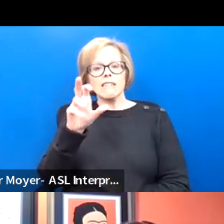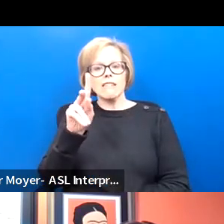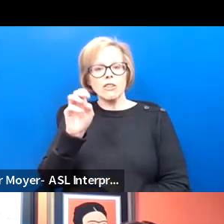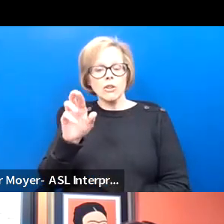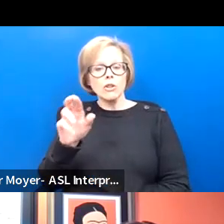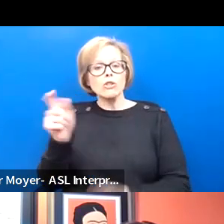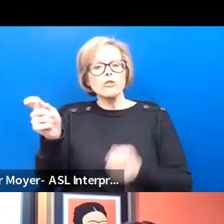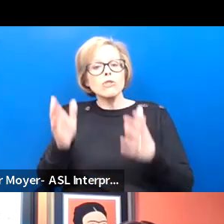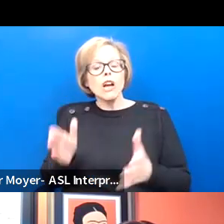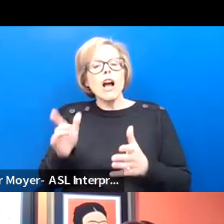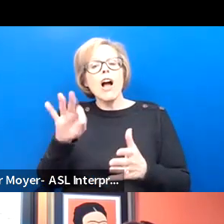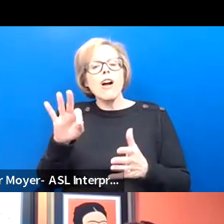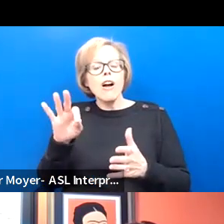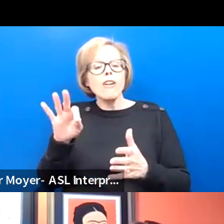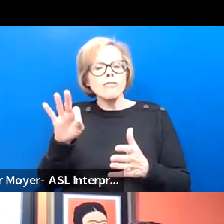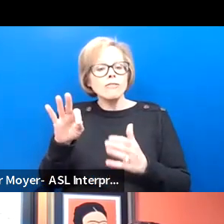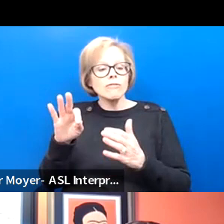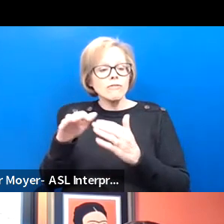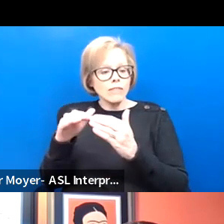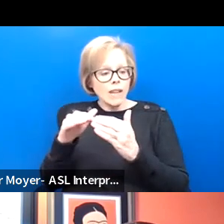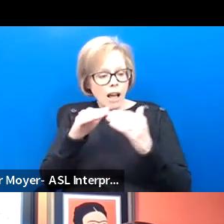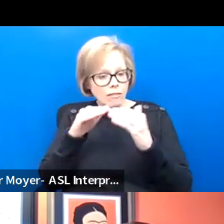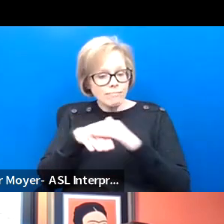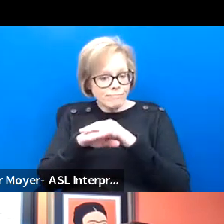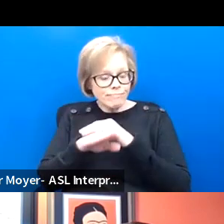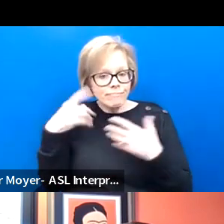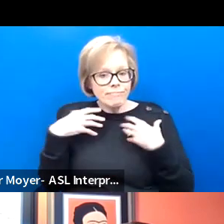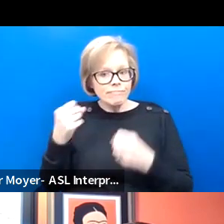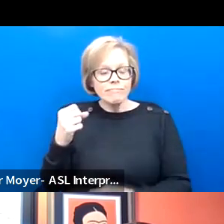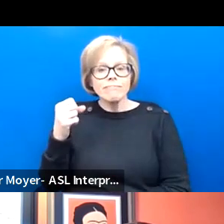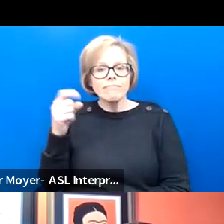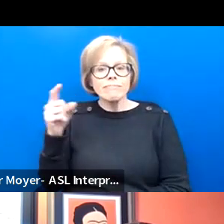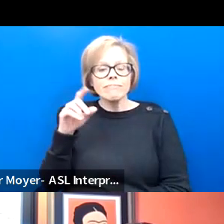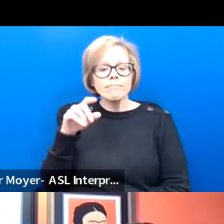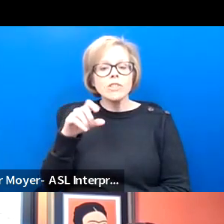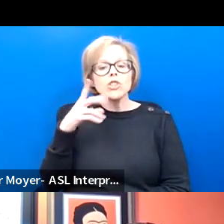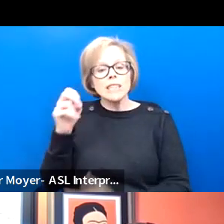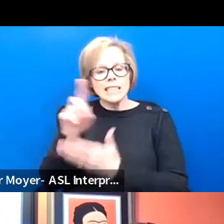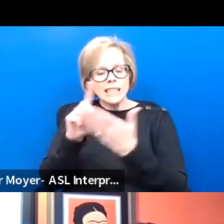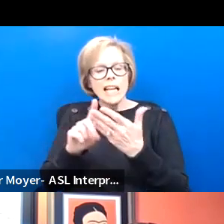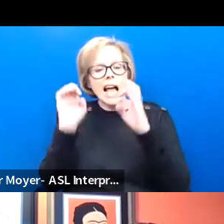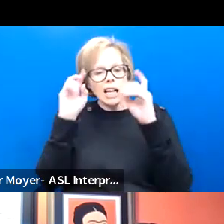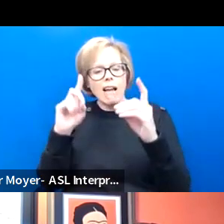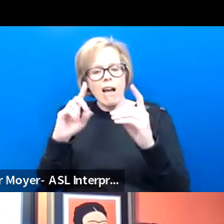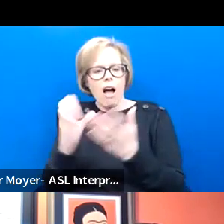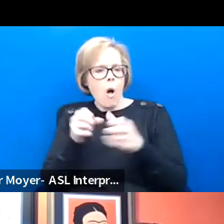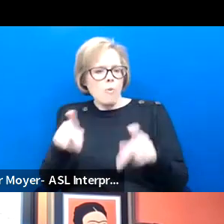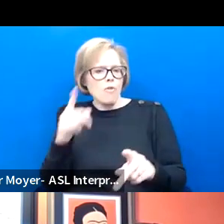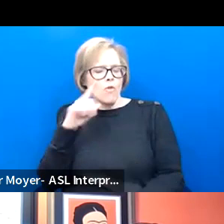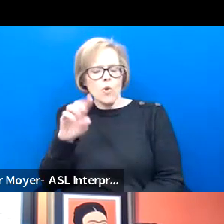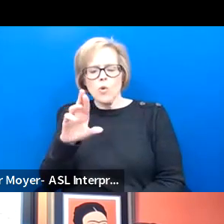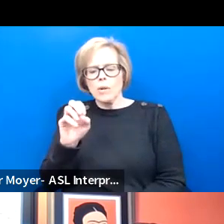Equity at the Tufts University Family Medicine Residency Program at the Cambridge Health Alliance, where she designs educational opportunities for